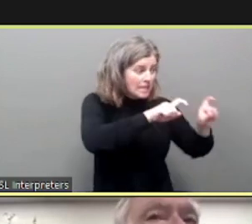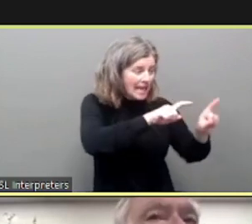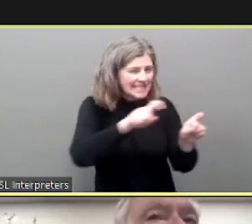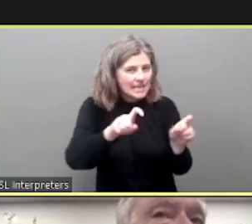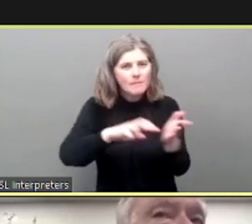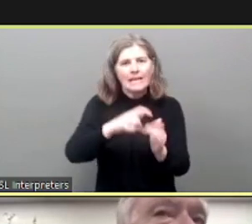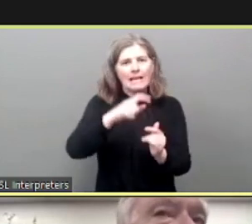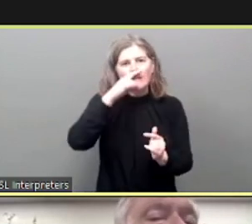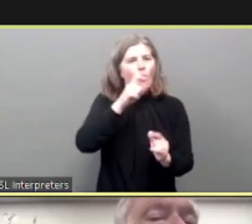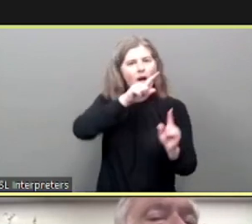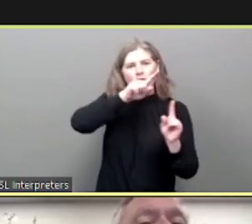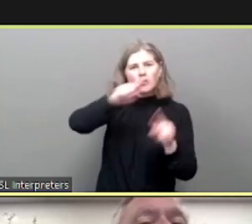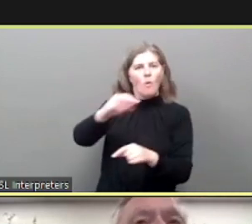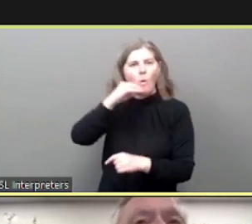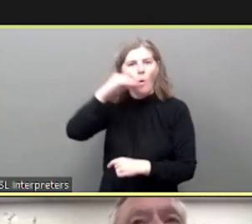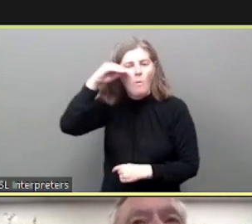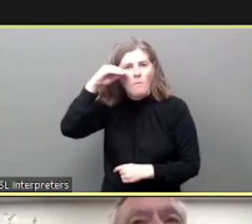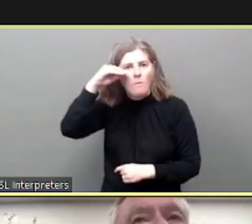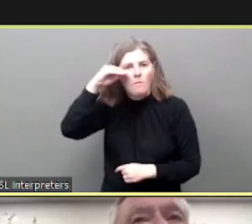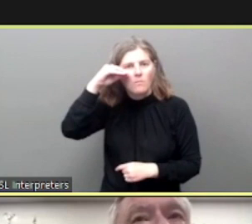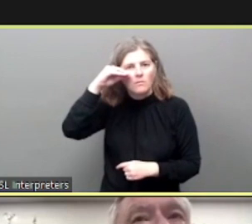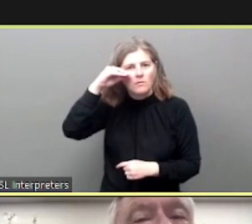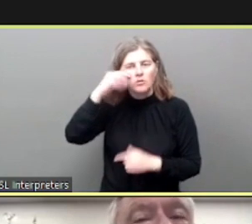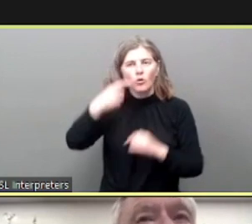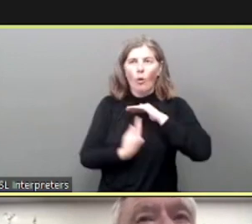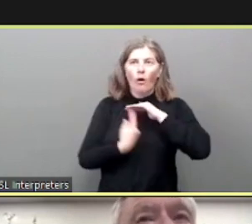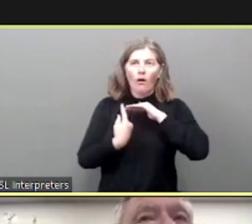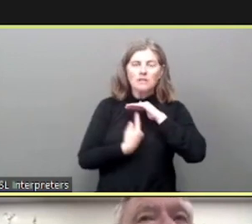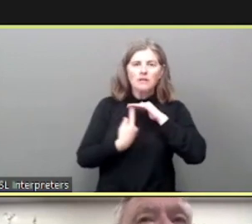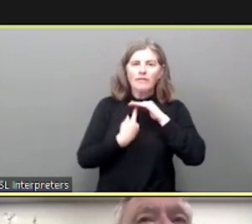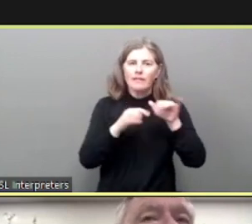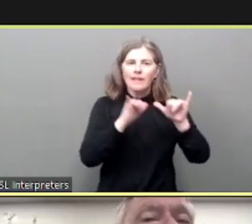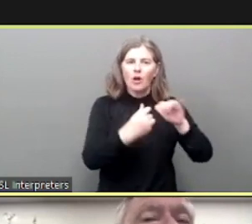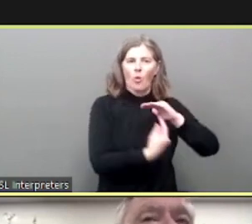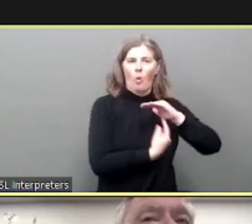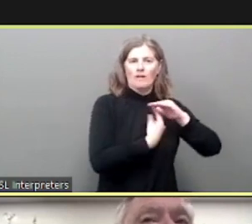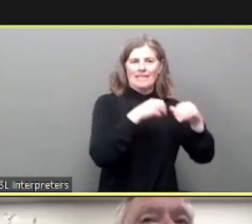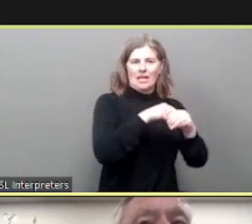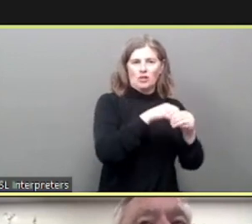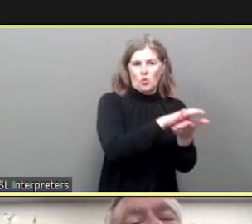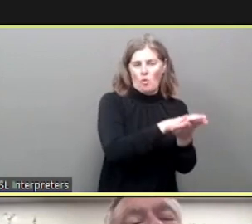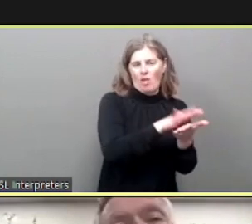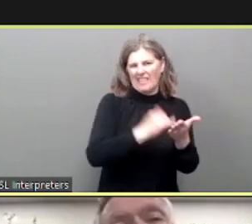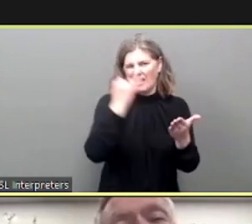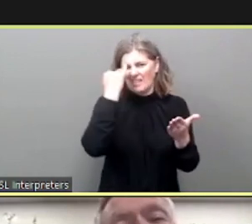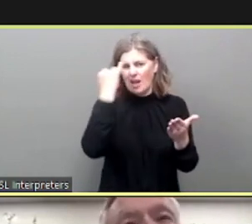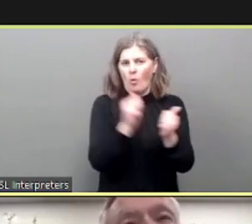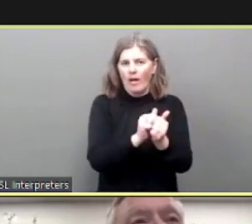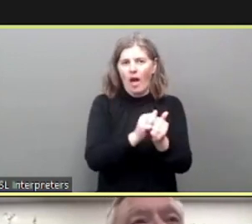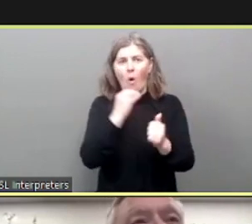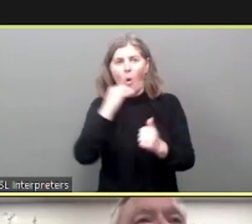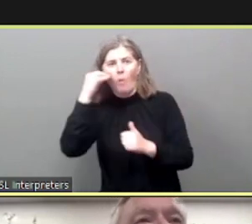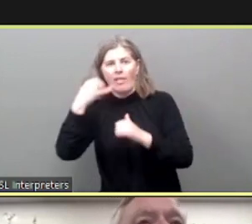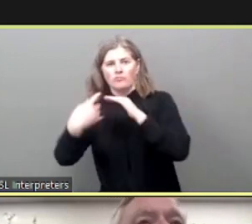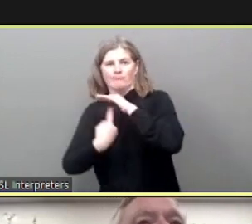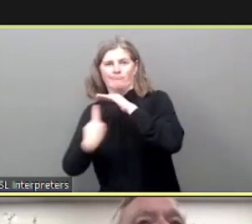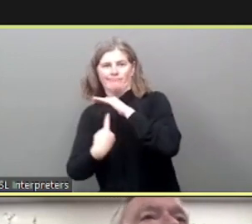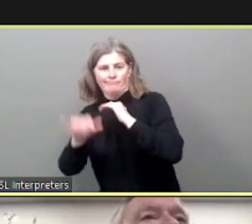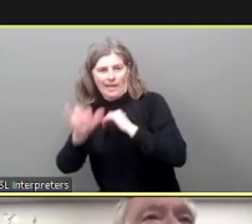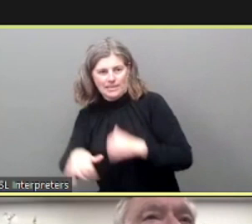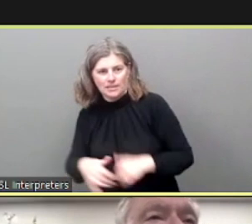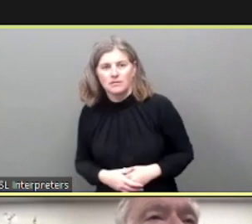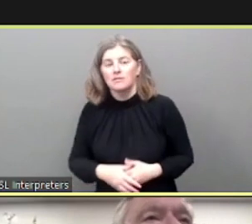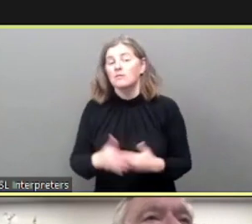to go home necessarily to be quarantined. They can quarantine in school. Now, when they go home, they have to be in quarantine. Right,